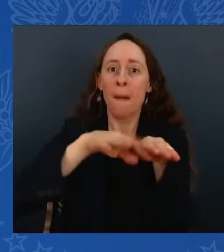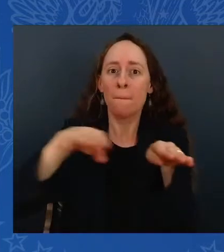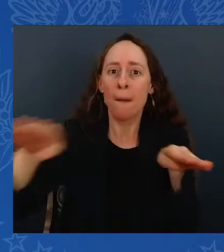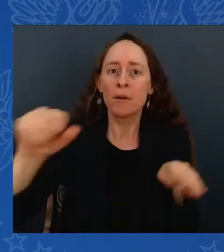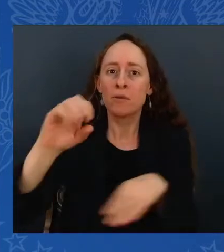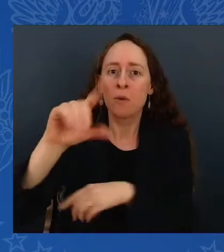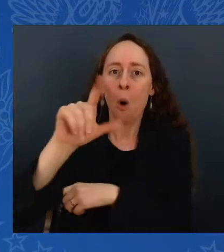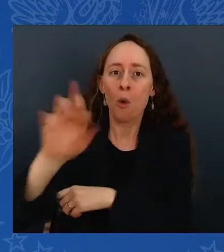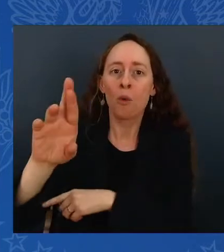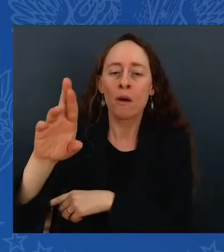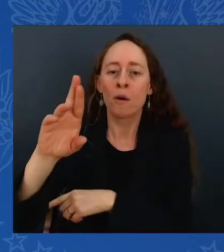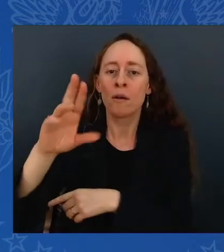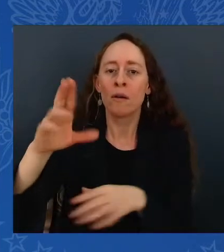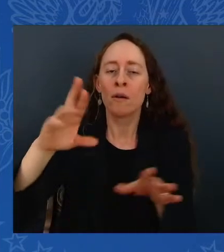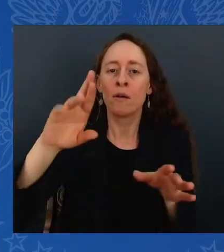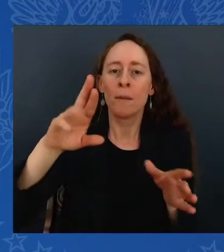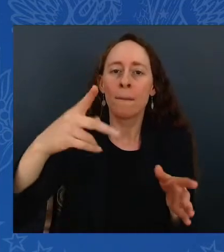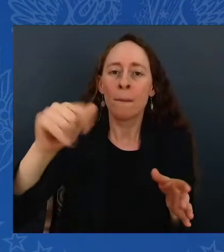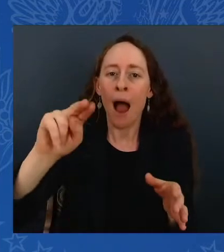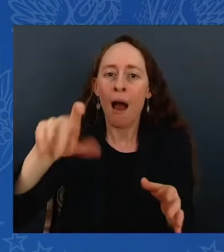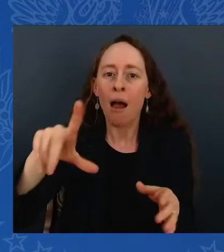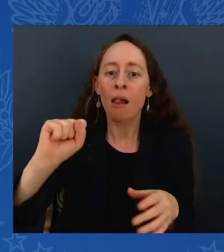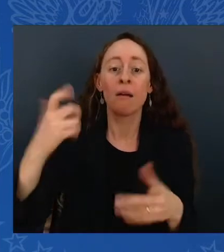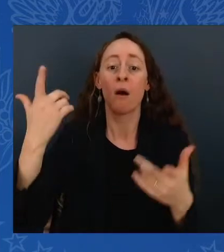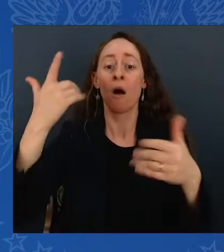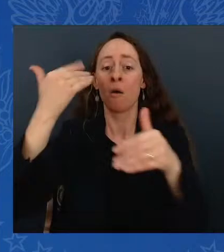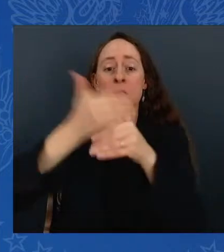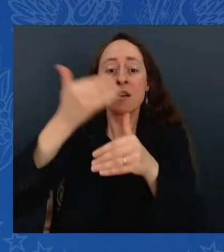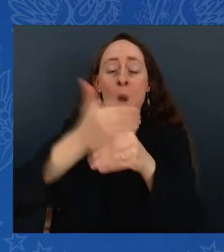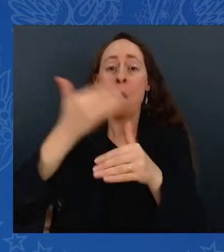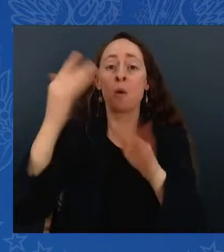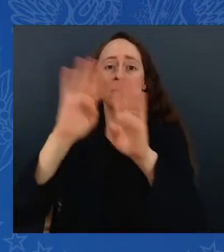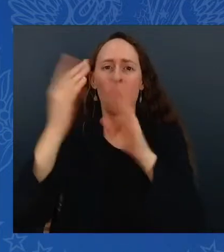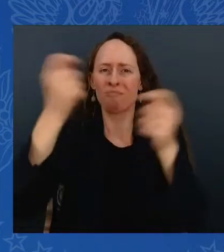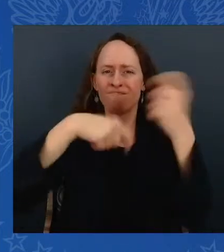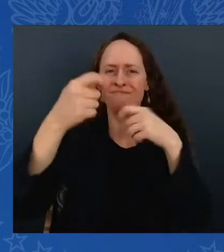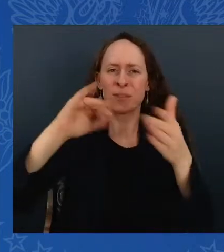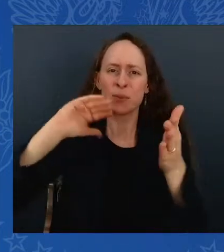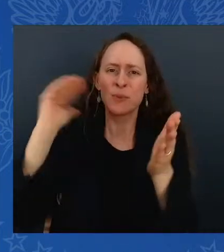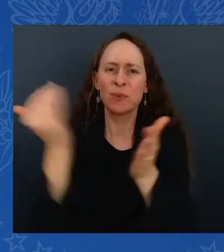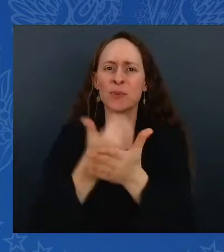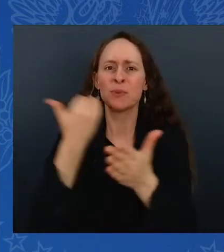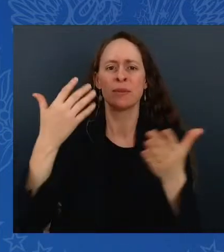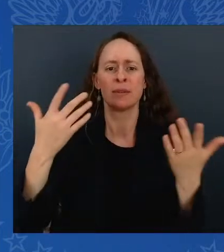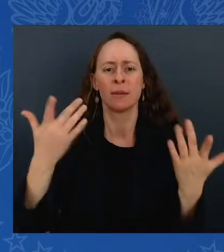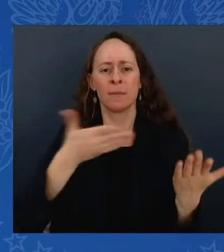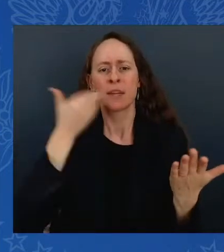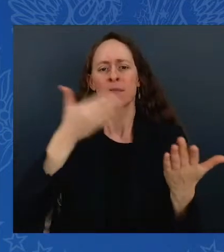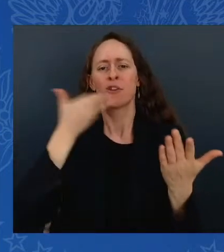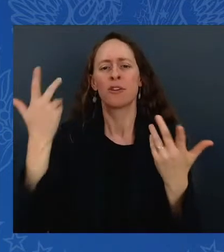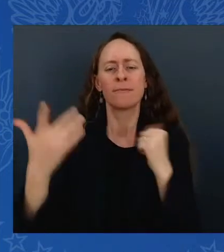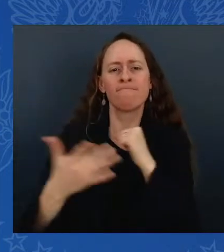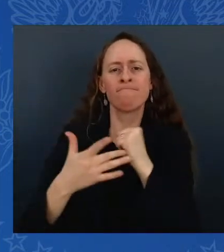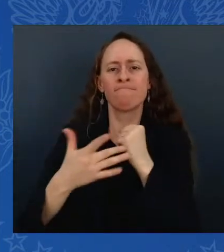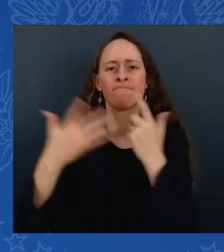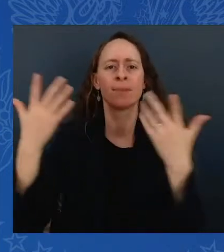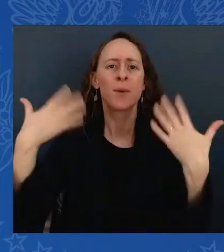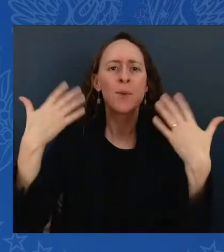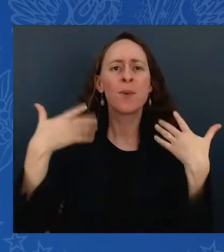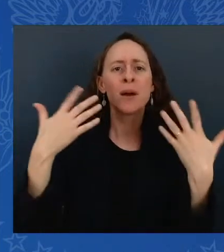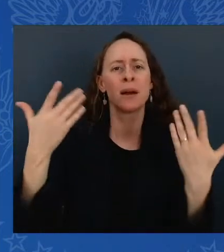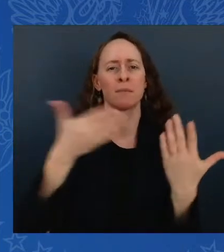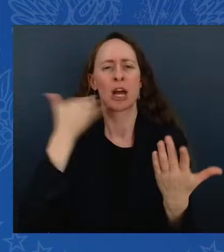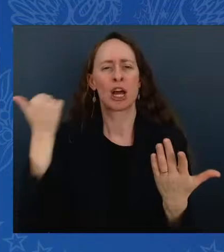more efficient heating and cooling systems, get a tax credit for doing it and grow employment and grow the economy. And so much